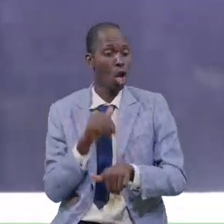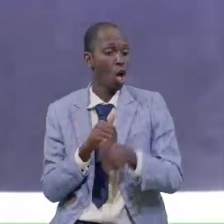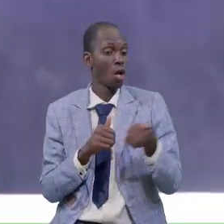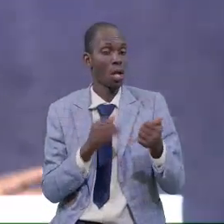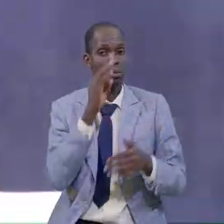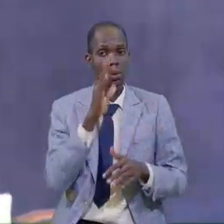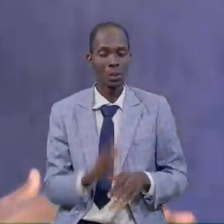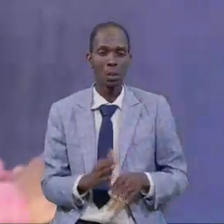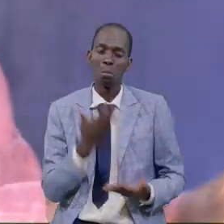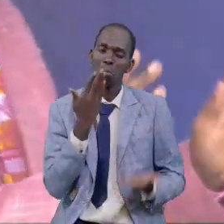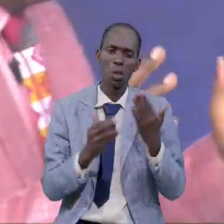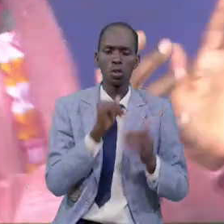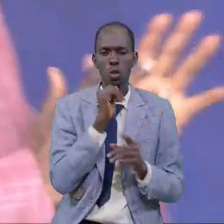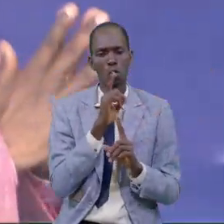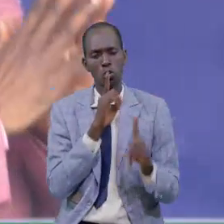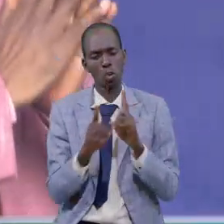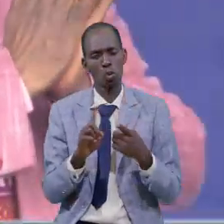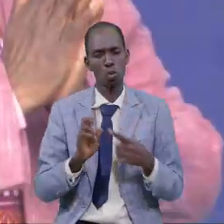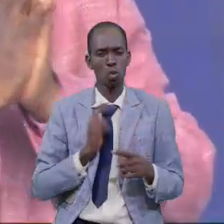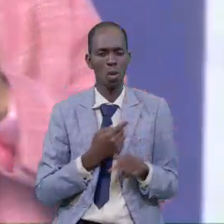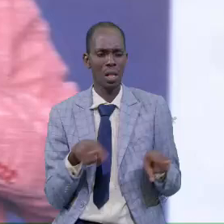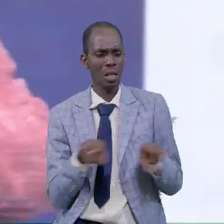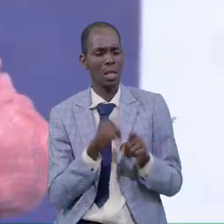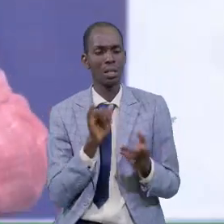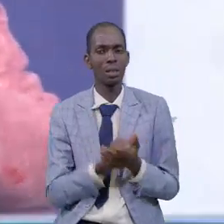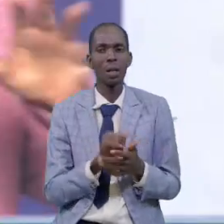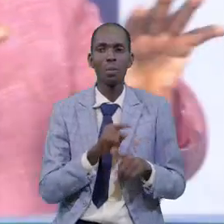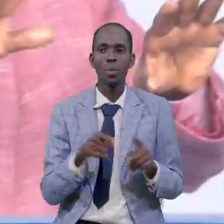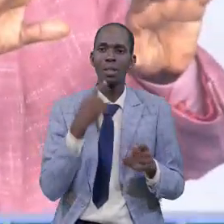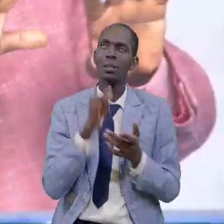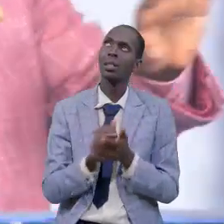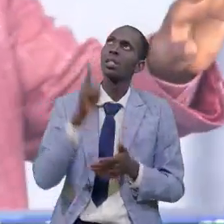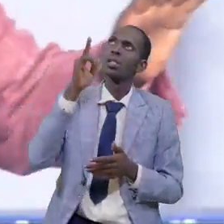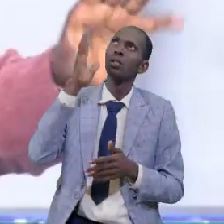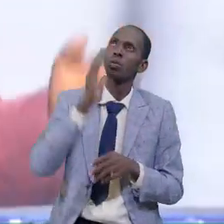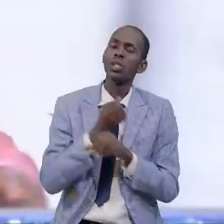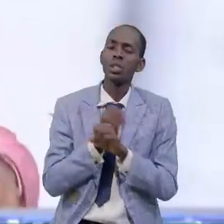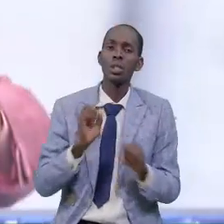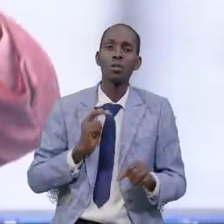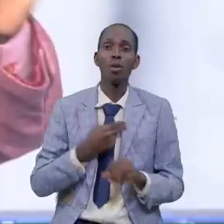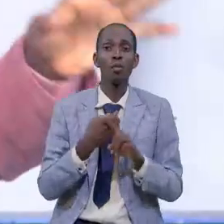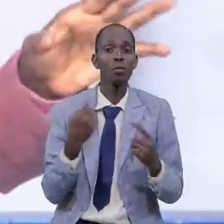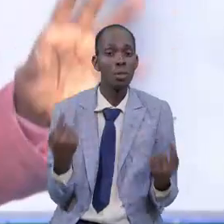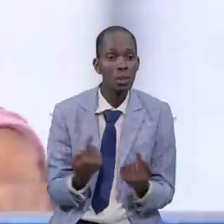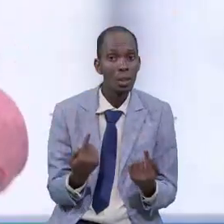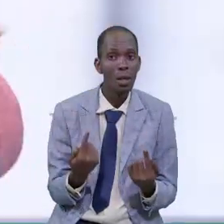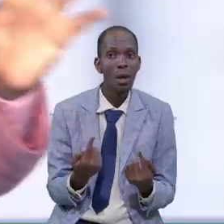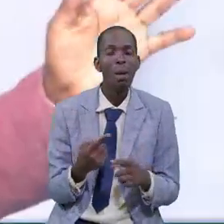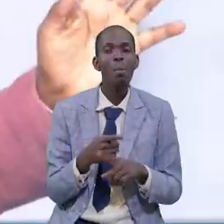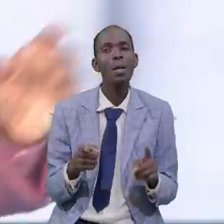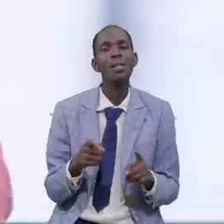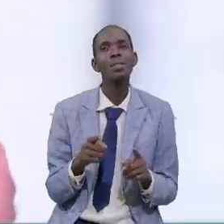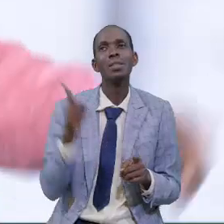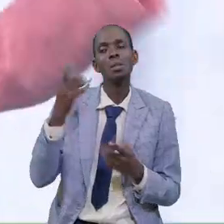that. They said, it'll save us from sin. What they mean is, it'll save us from alcohol, from adultery,